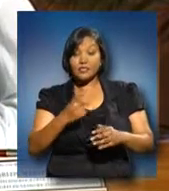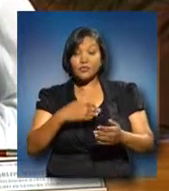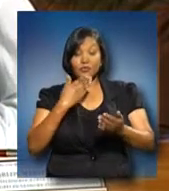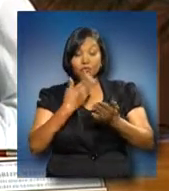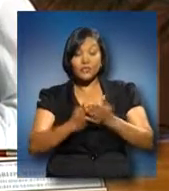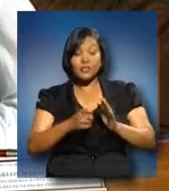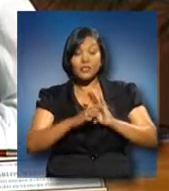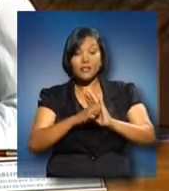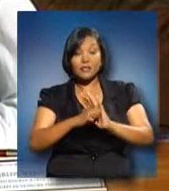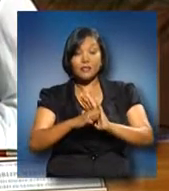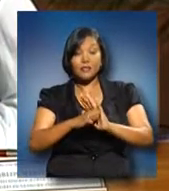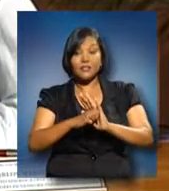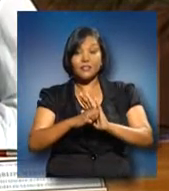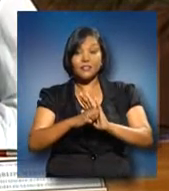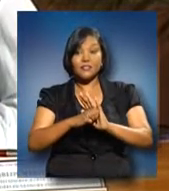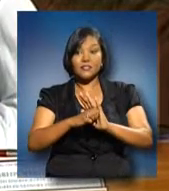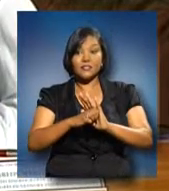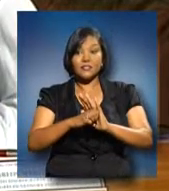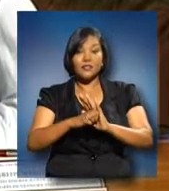nice examples of